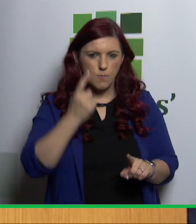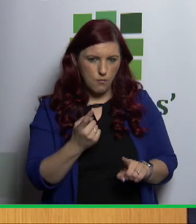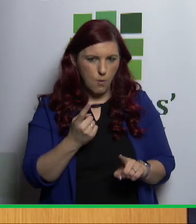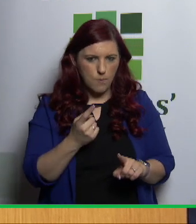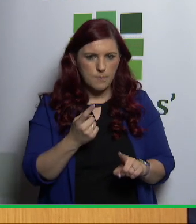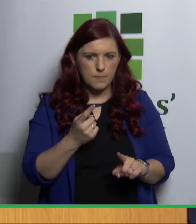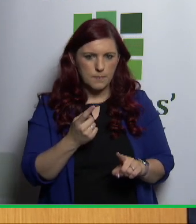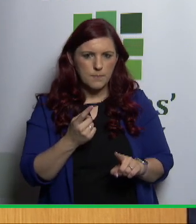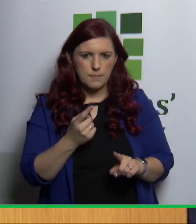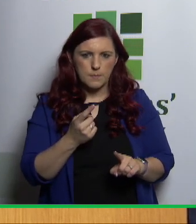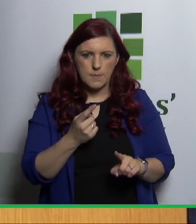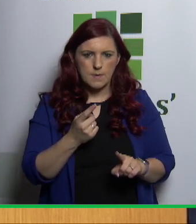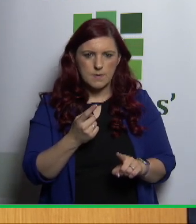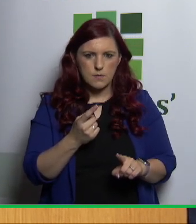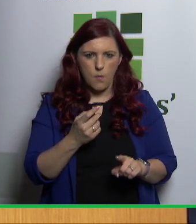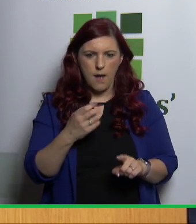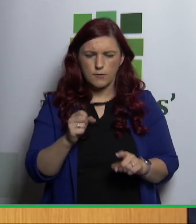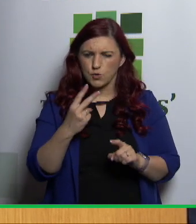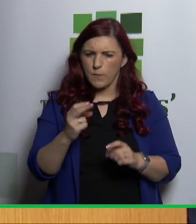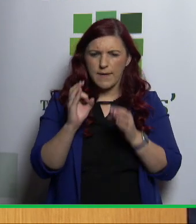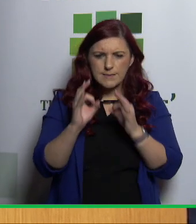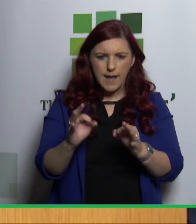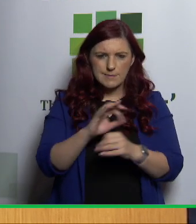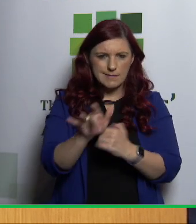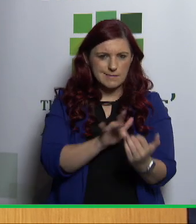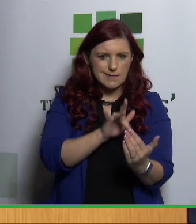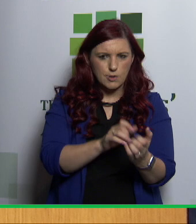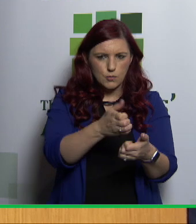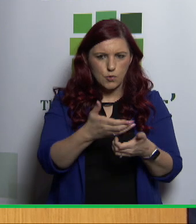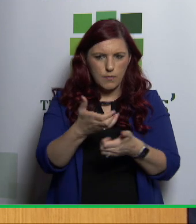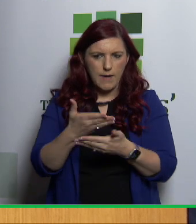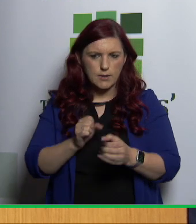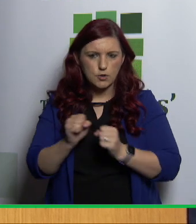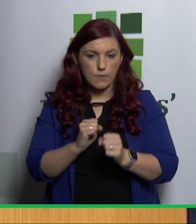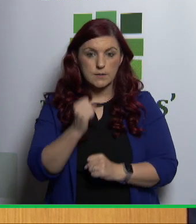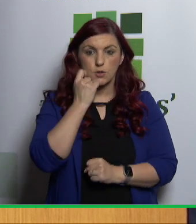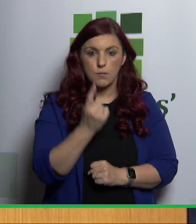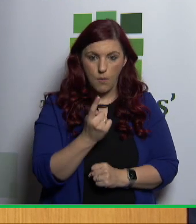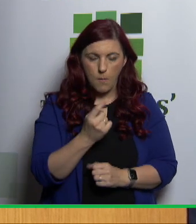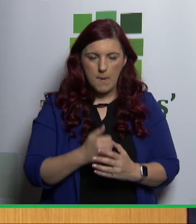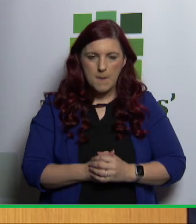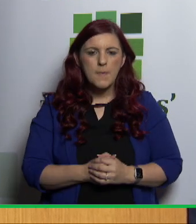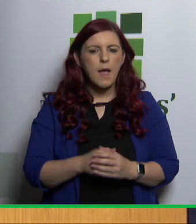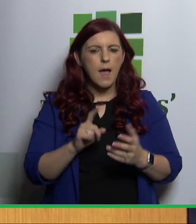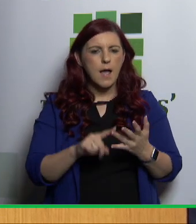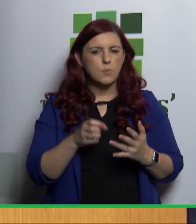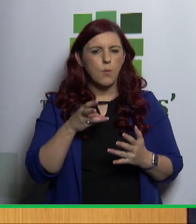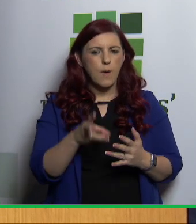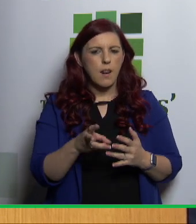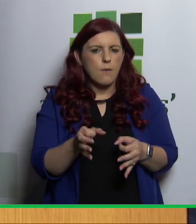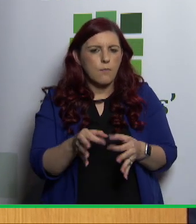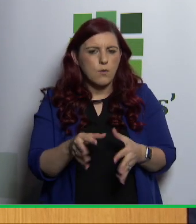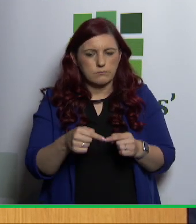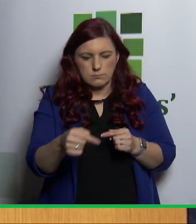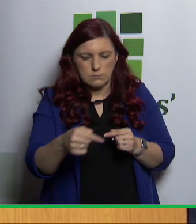Merchants Quay, Ireland, two fantastic centres providing services to clients. You'll also, over the course of the weekend, see